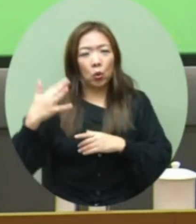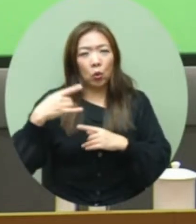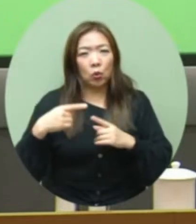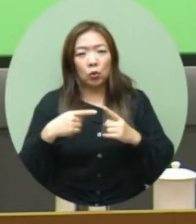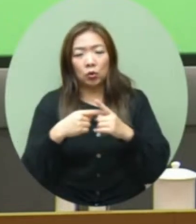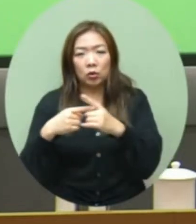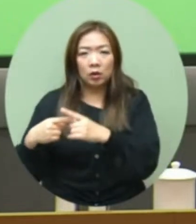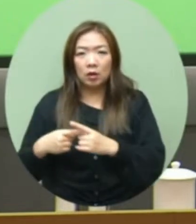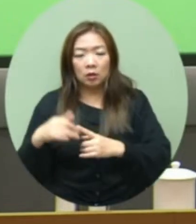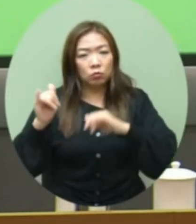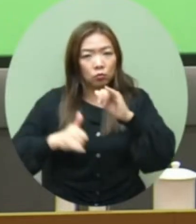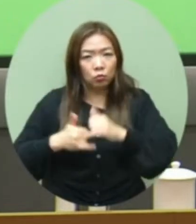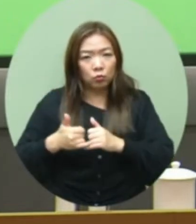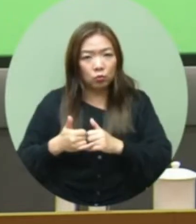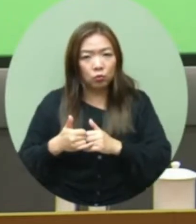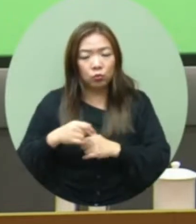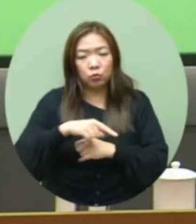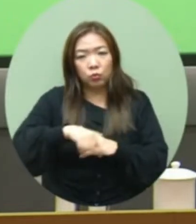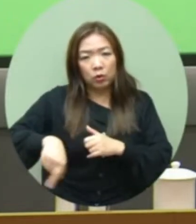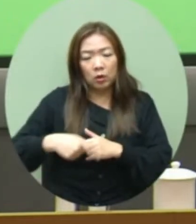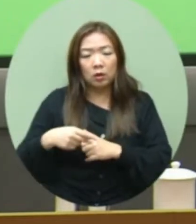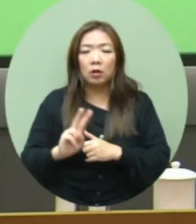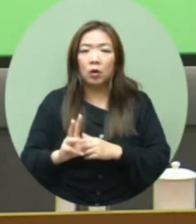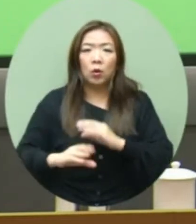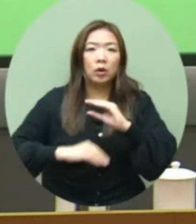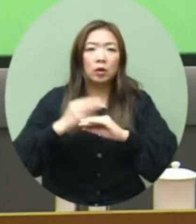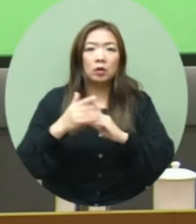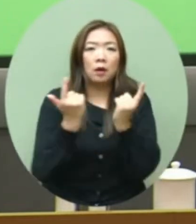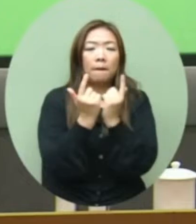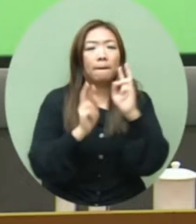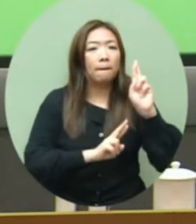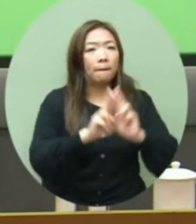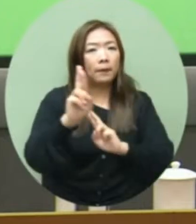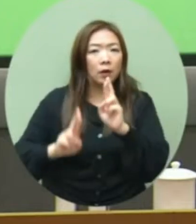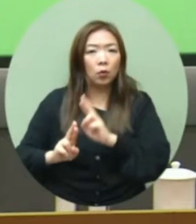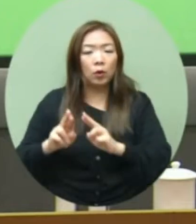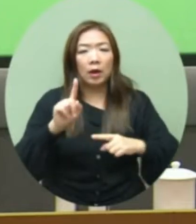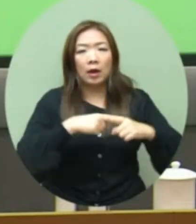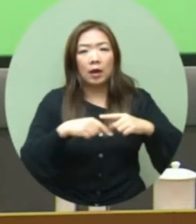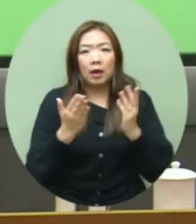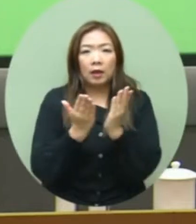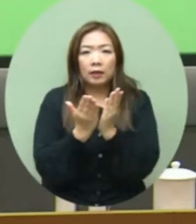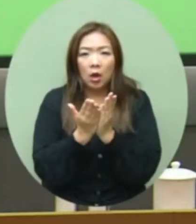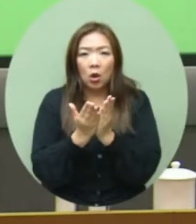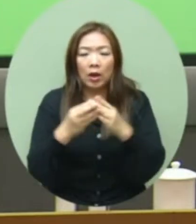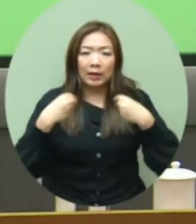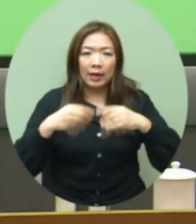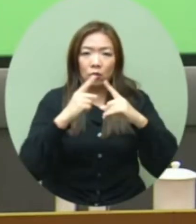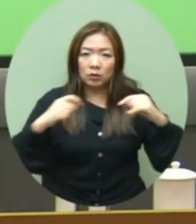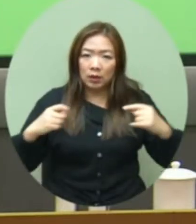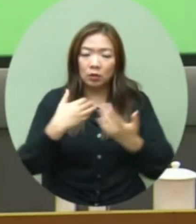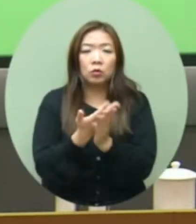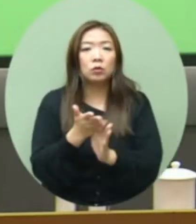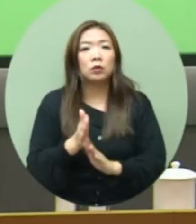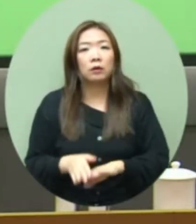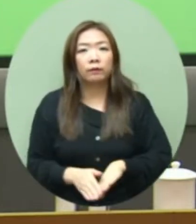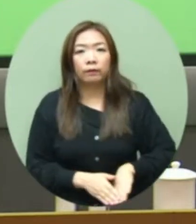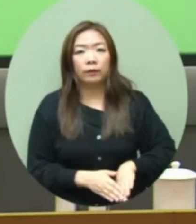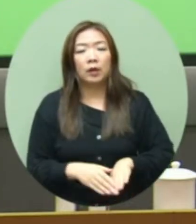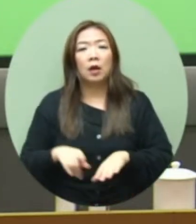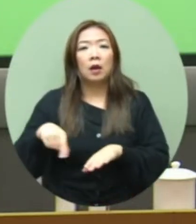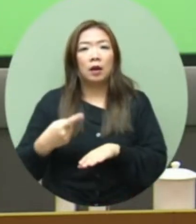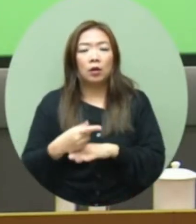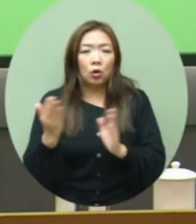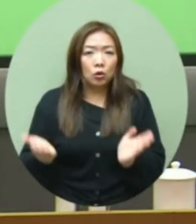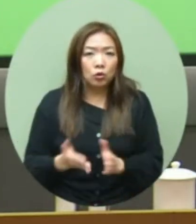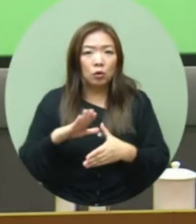As we turn Hong Kong into a hub for international high-caliber talent, there will also be work on developing universities in